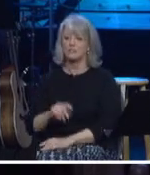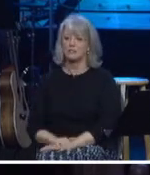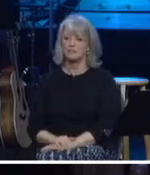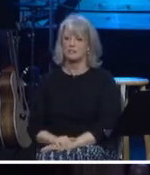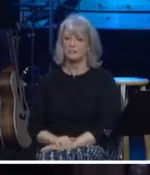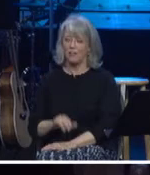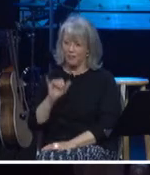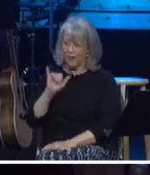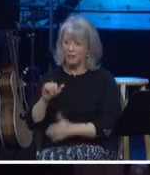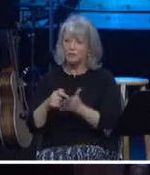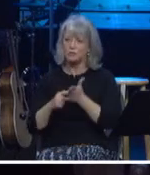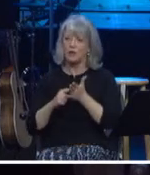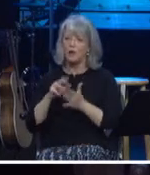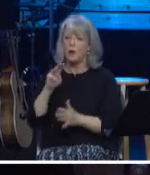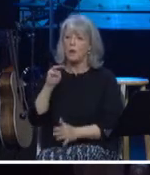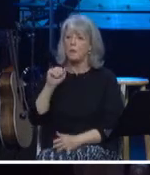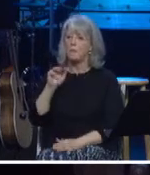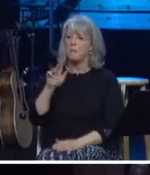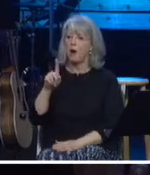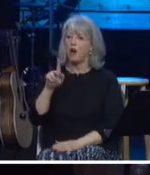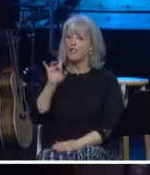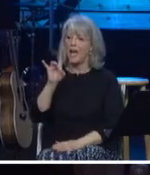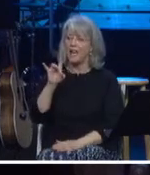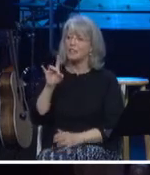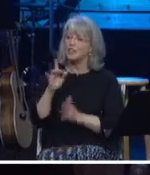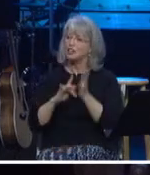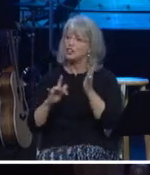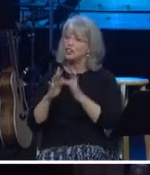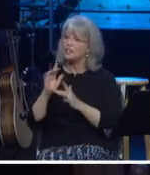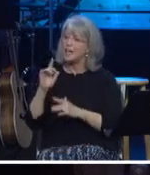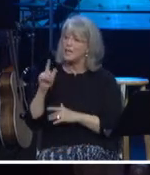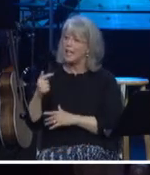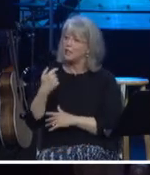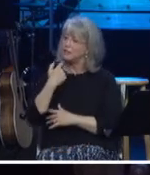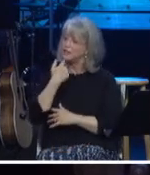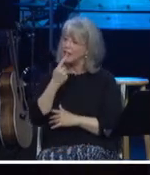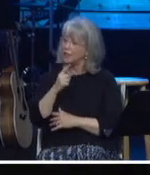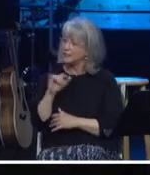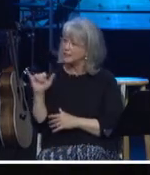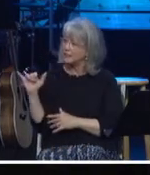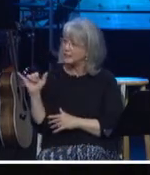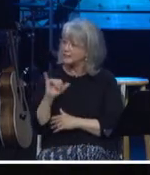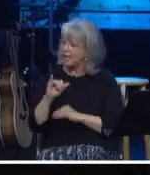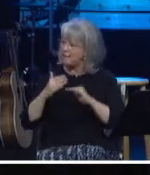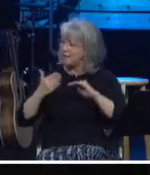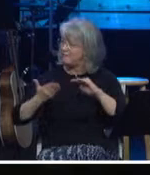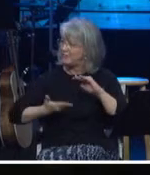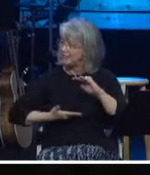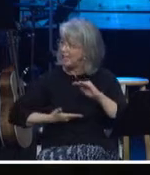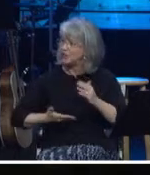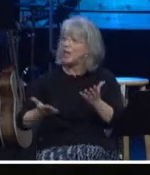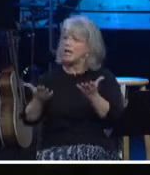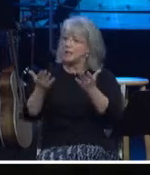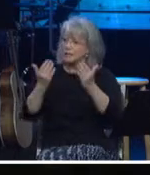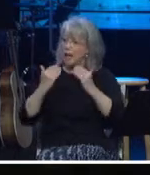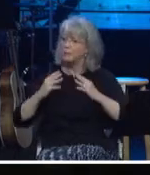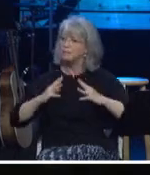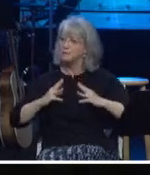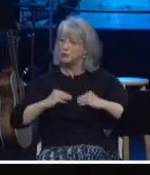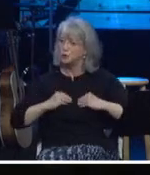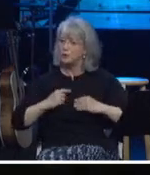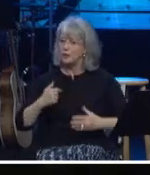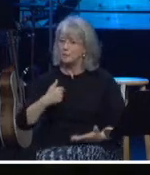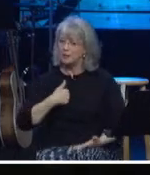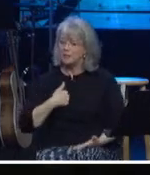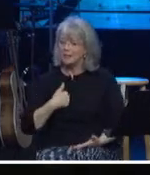8. Here's Jesus later in his ministry. He's going to give this same invitation here. Come to me.